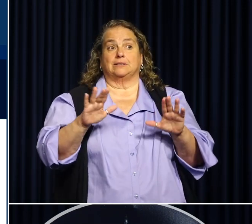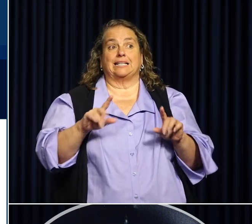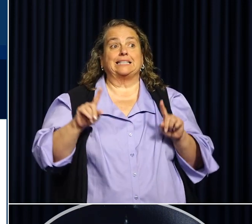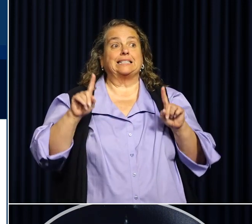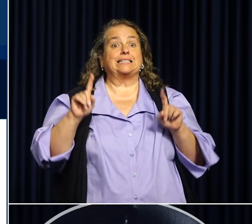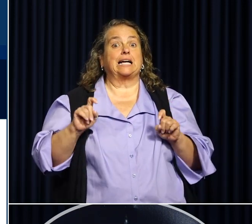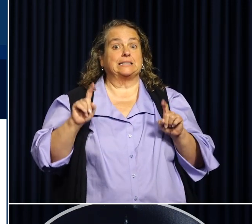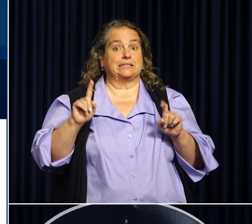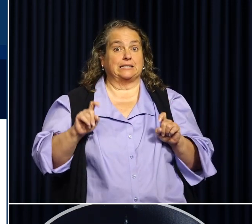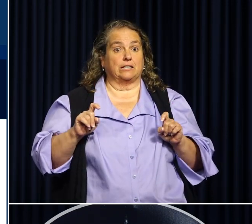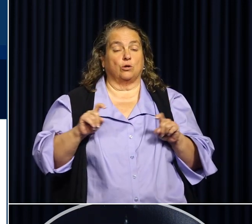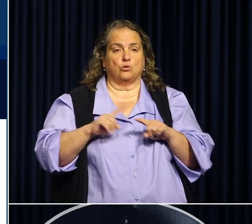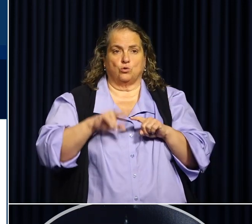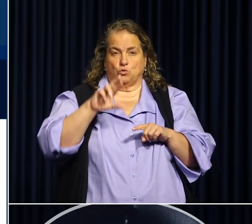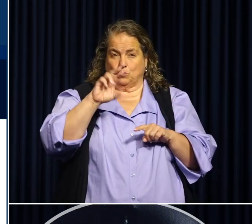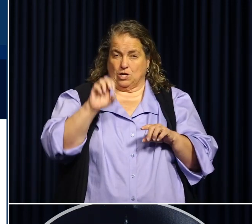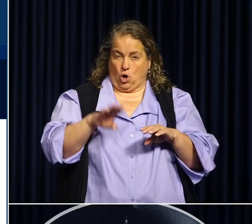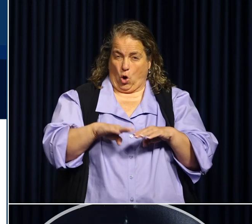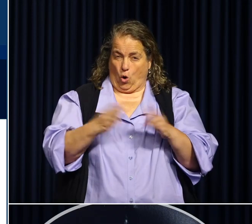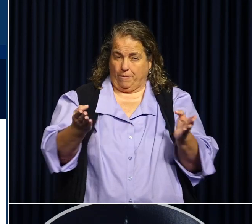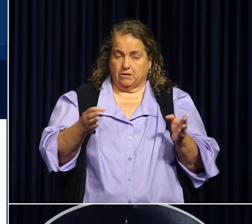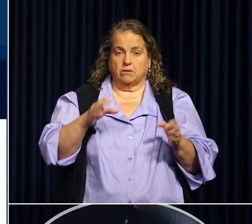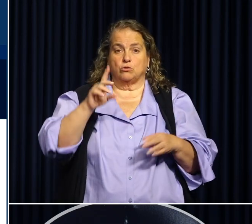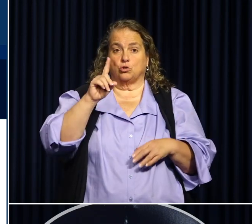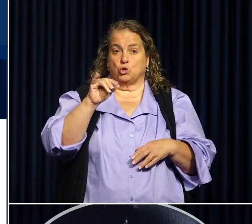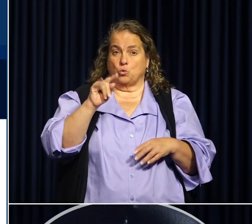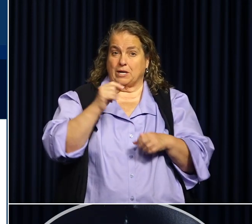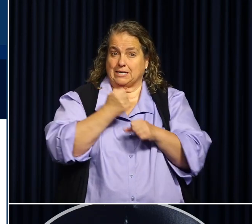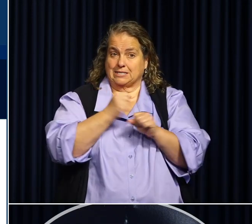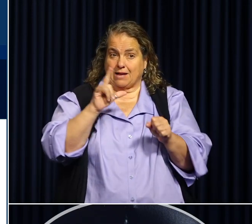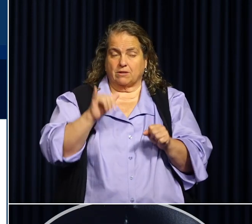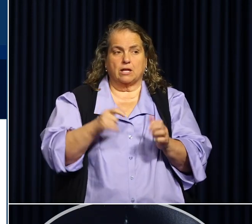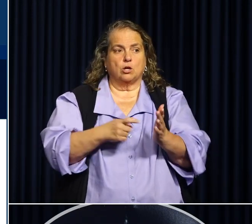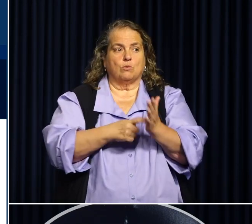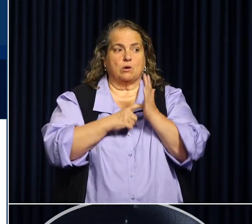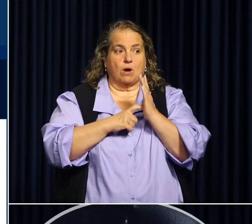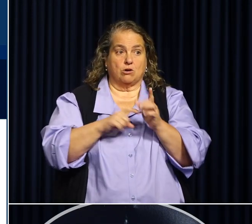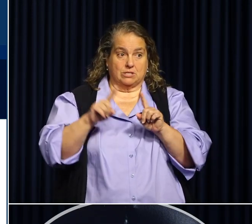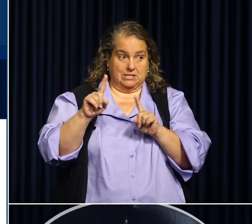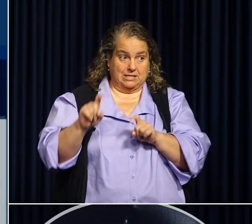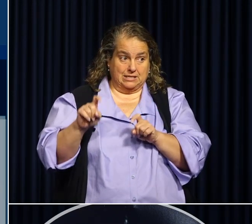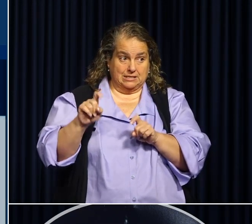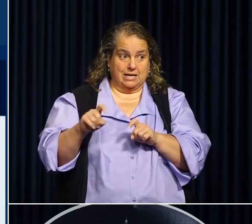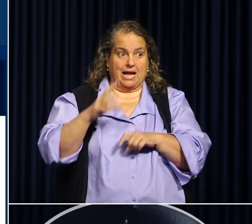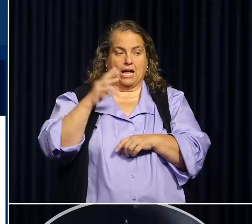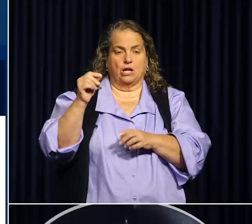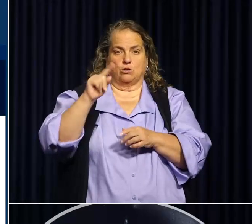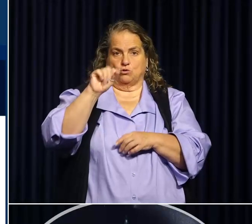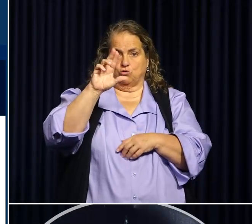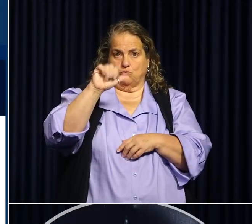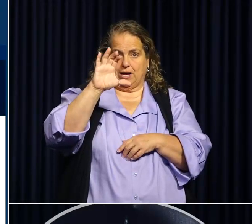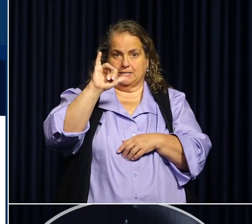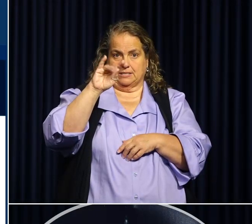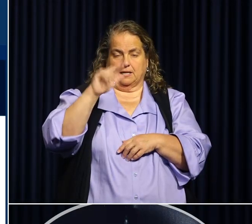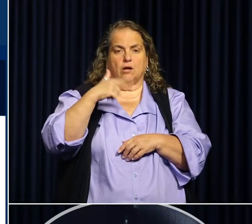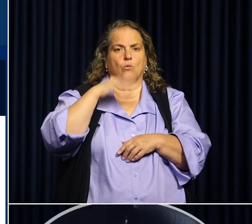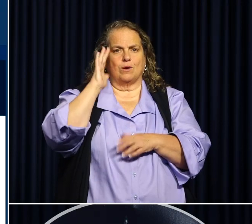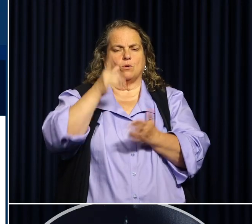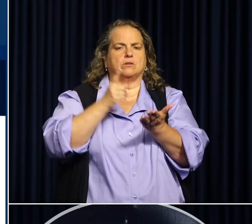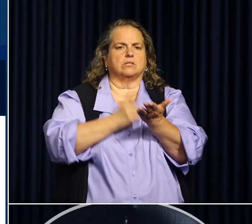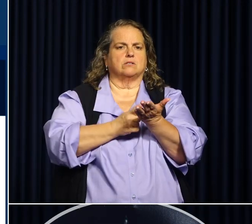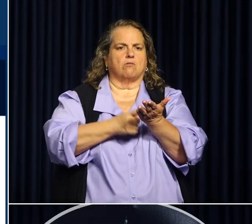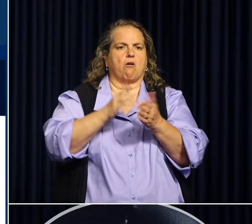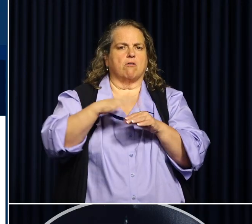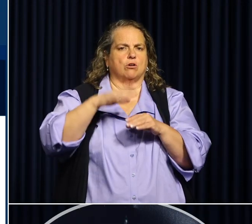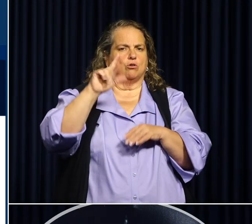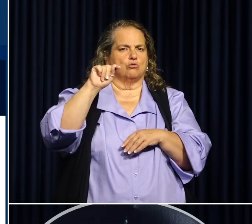this safely, requires testing and tracing. And we're going to talk about tracing on Monday.